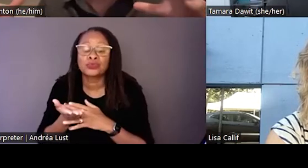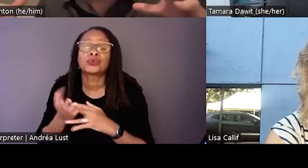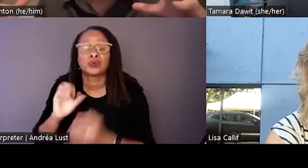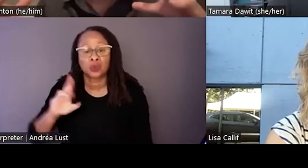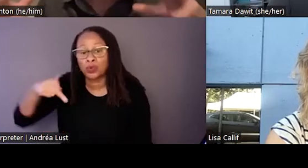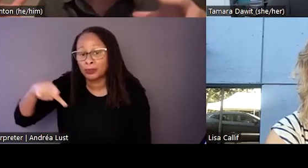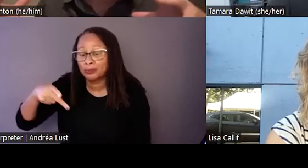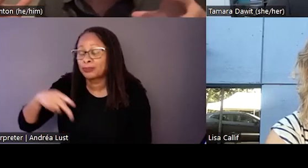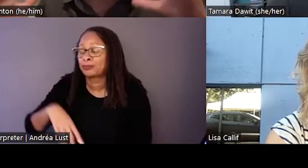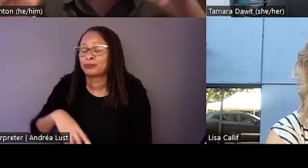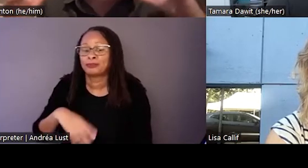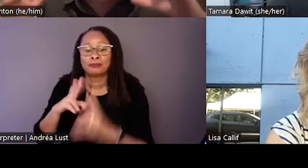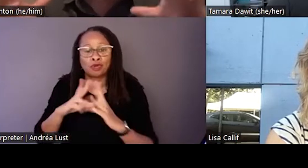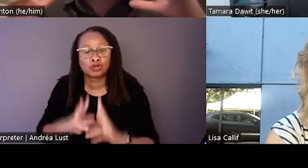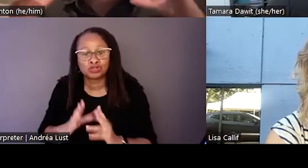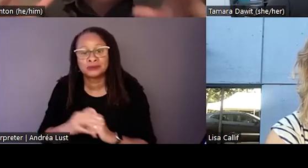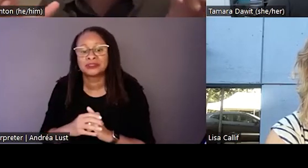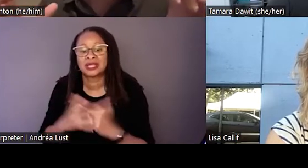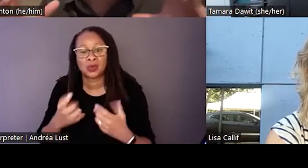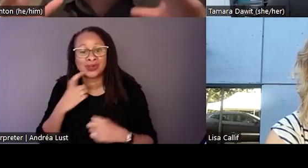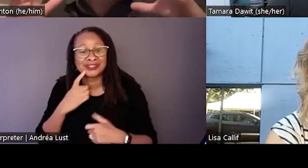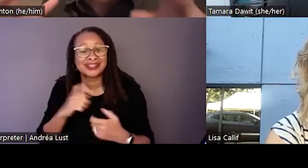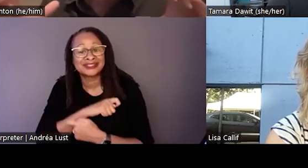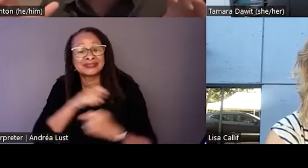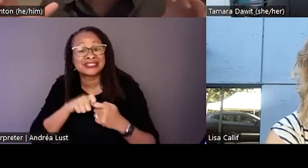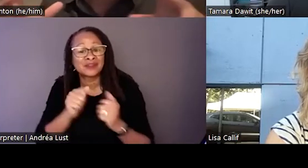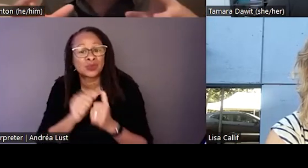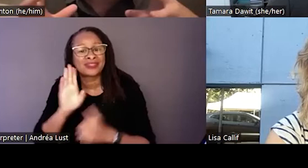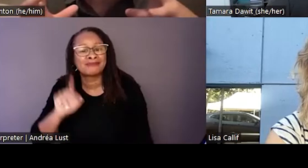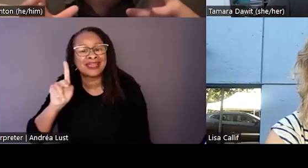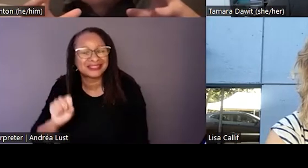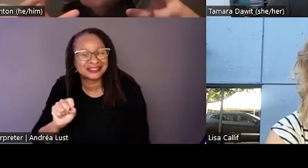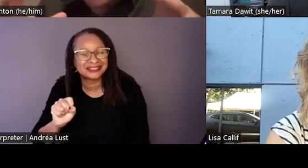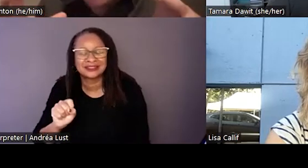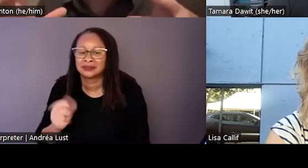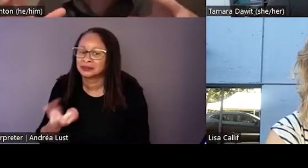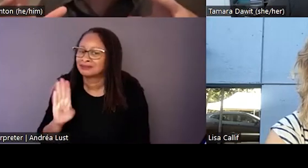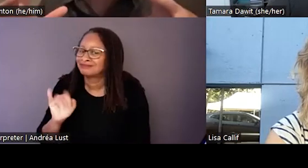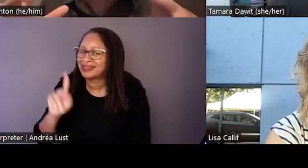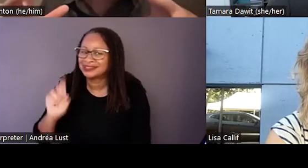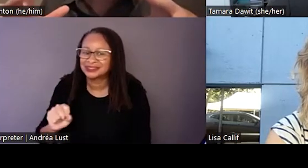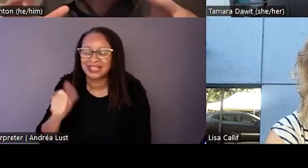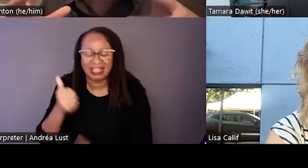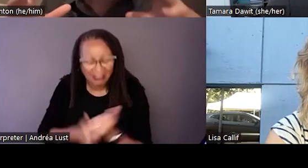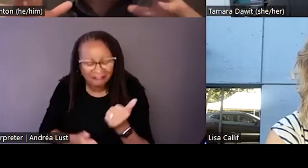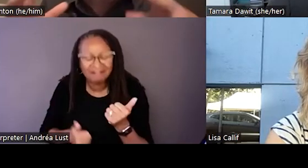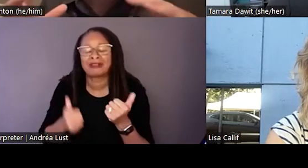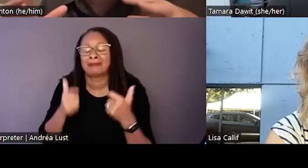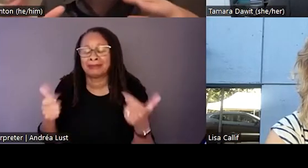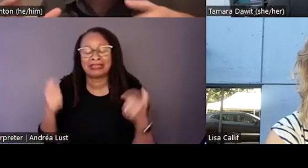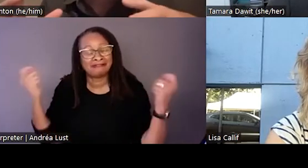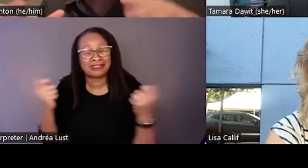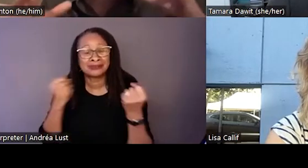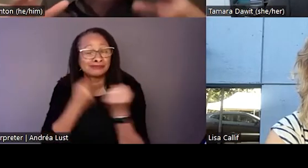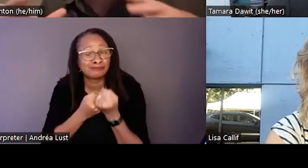corporate partnerships. And I want to say, especially with banks, every major festival in Canada now is sponsored